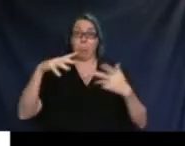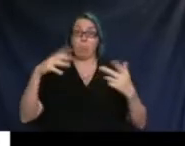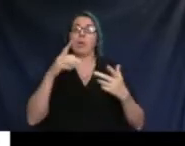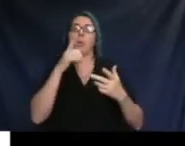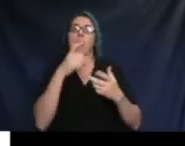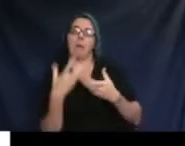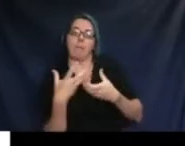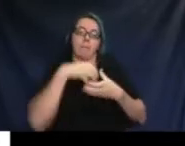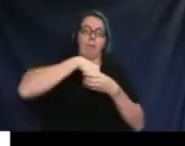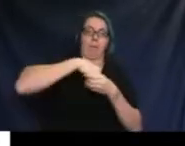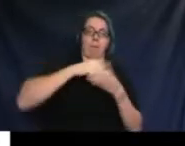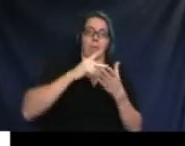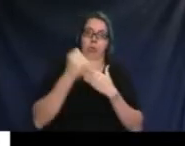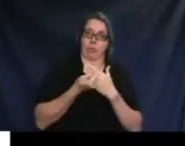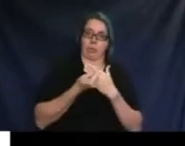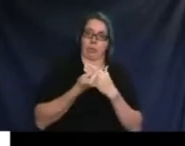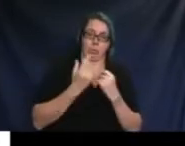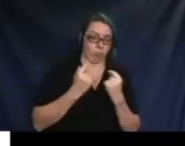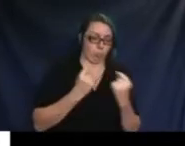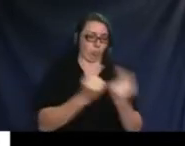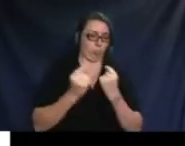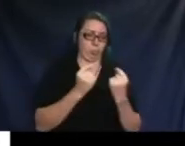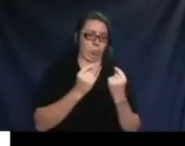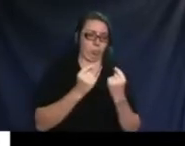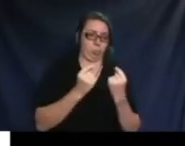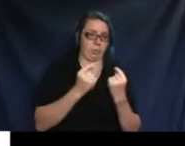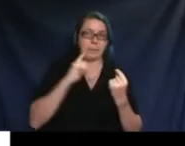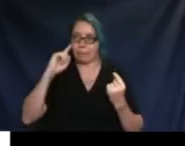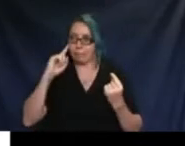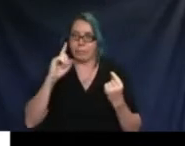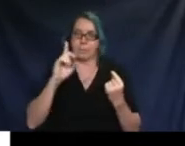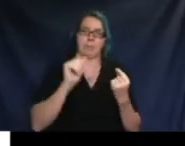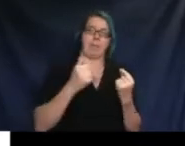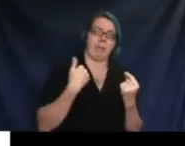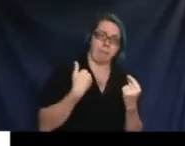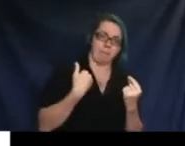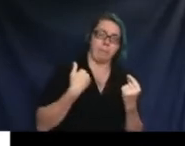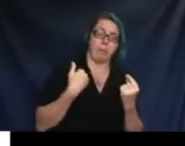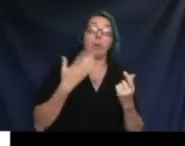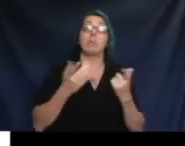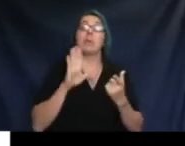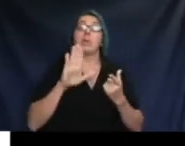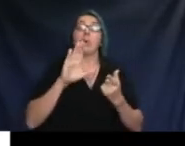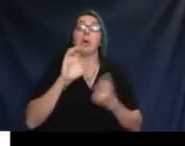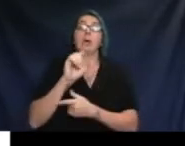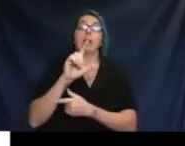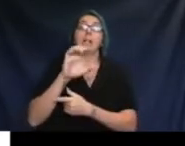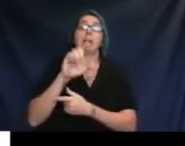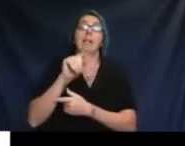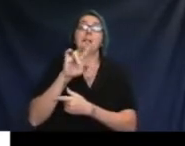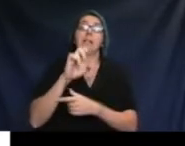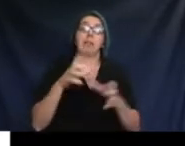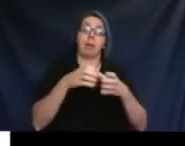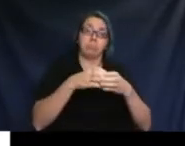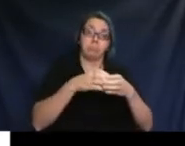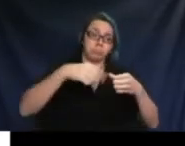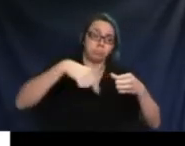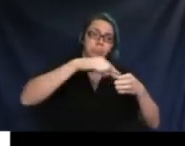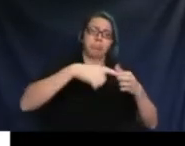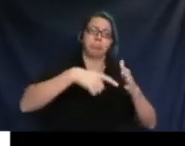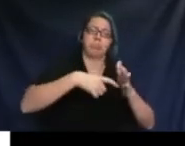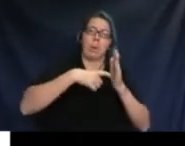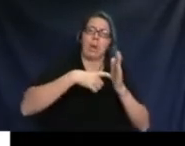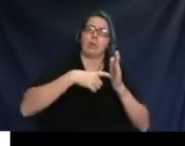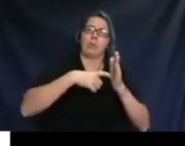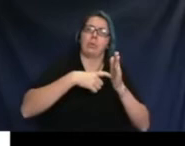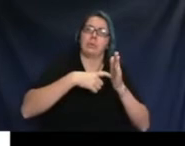or who are deaf, or if you yourself have put together a collective of artists who require the accessibility expenses. I